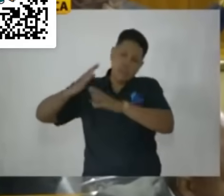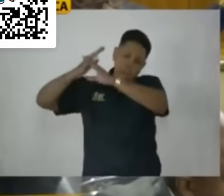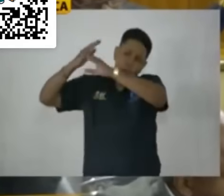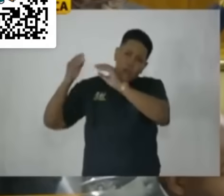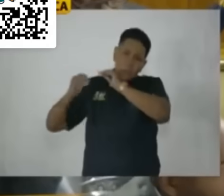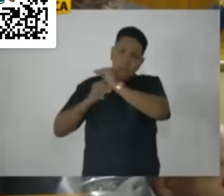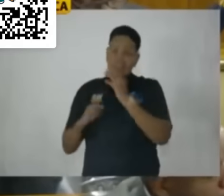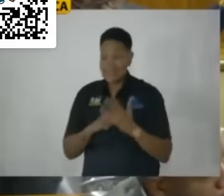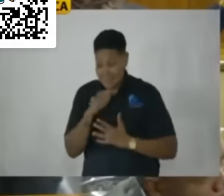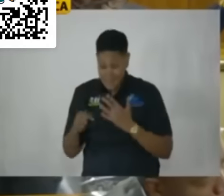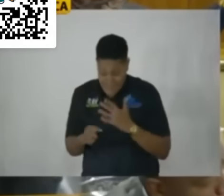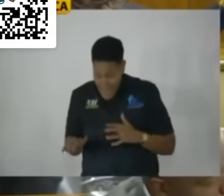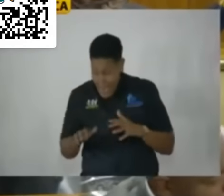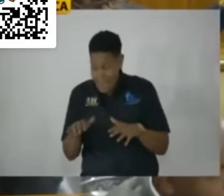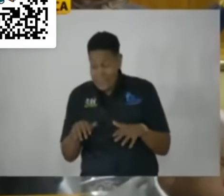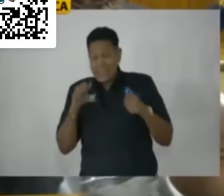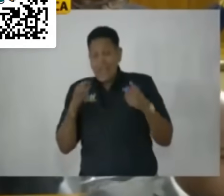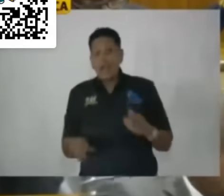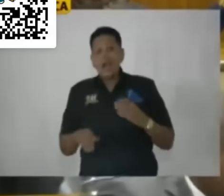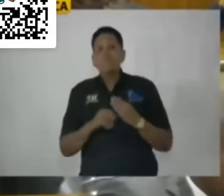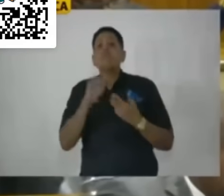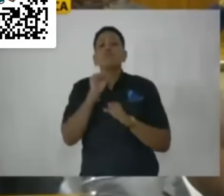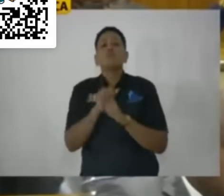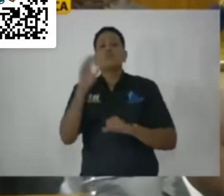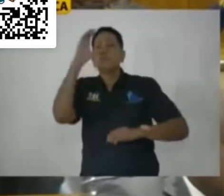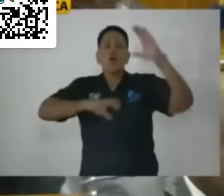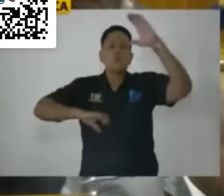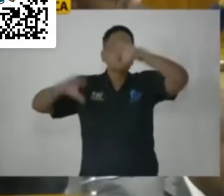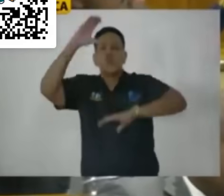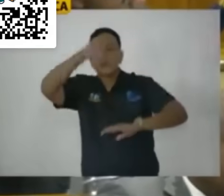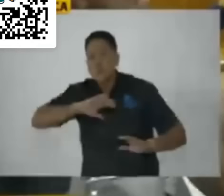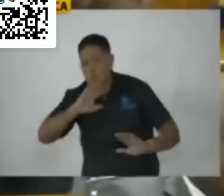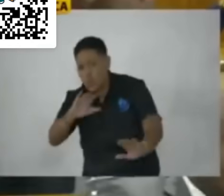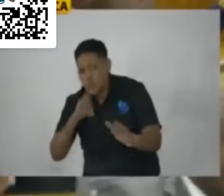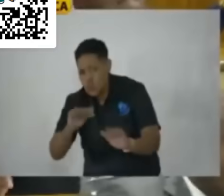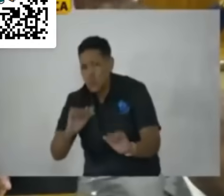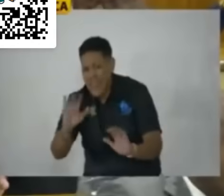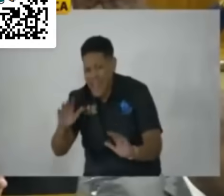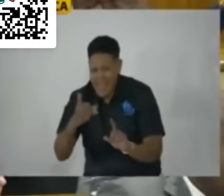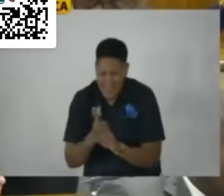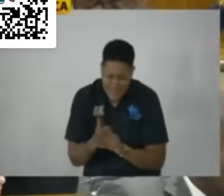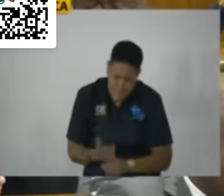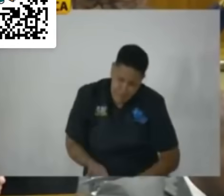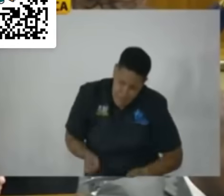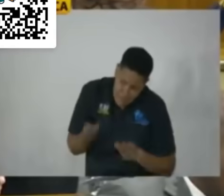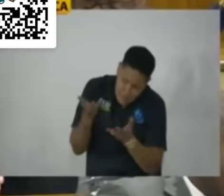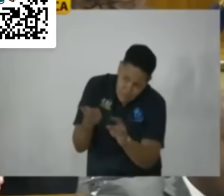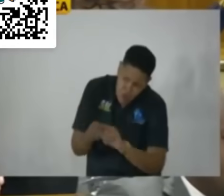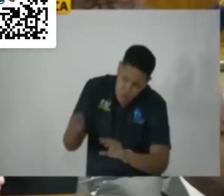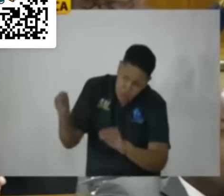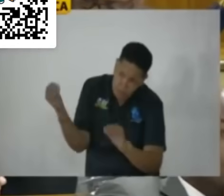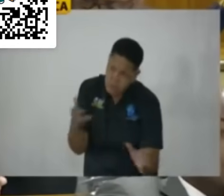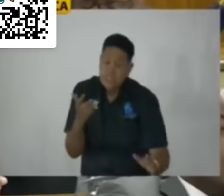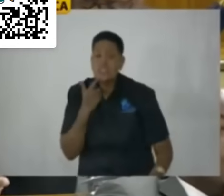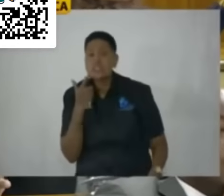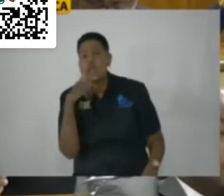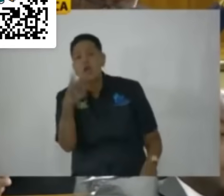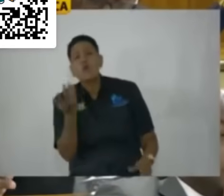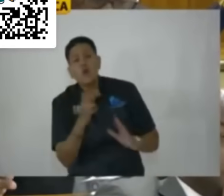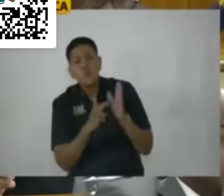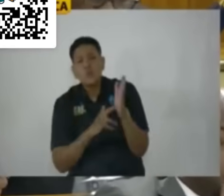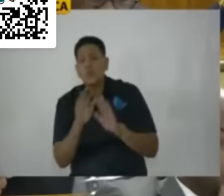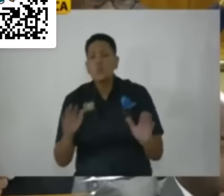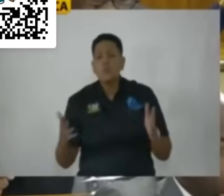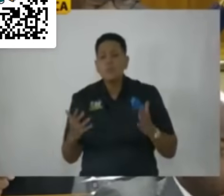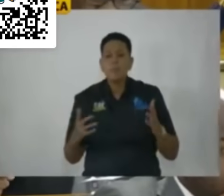course of action to be pursued by invoking the provision that says that standing orders